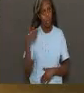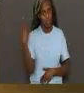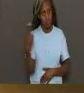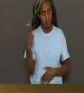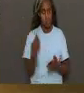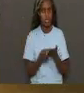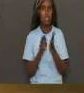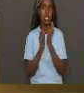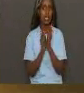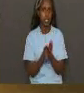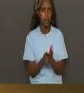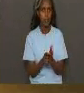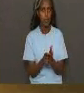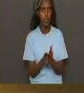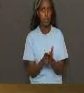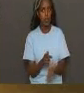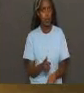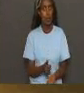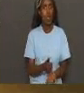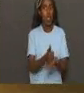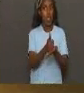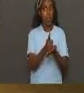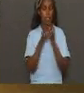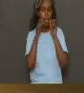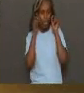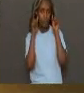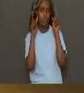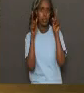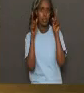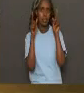this example to help us understand.